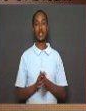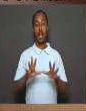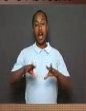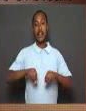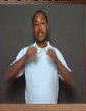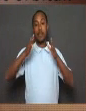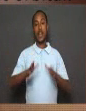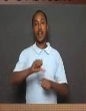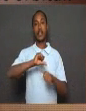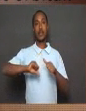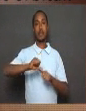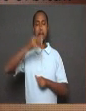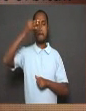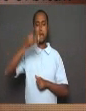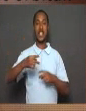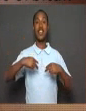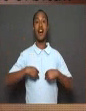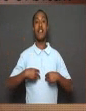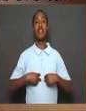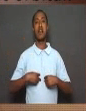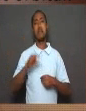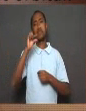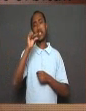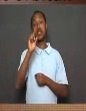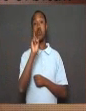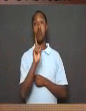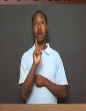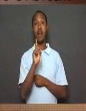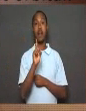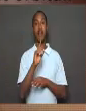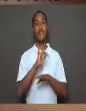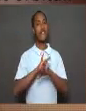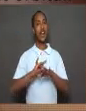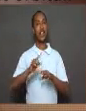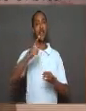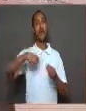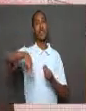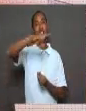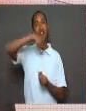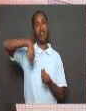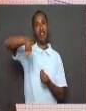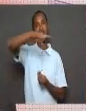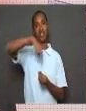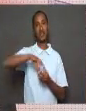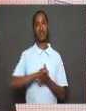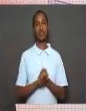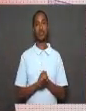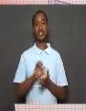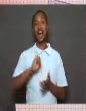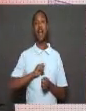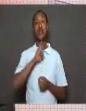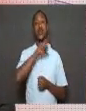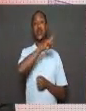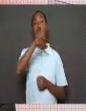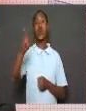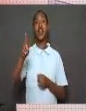Acceptor atoms must have at least one vacant orbital. I am sure that